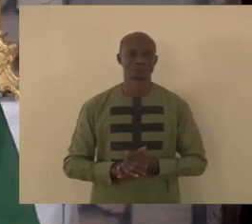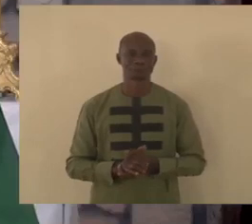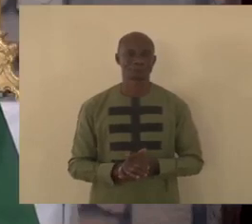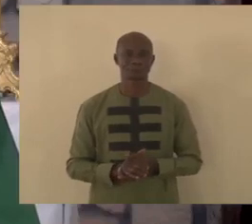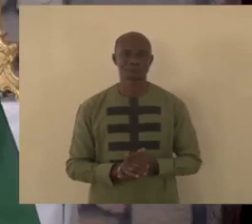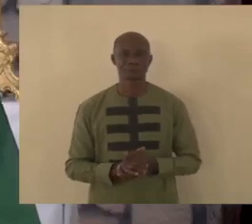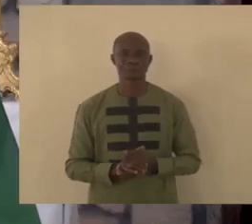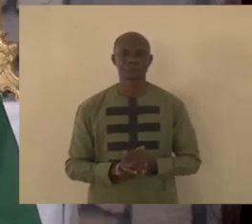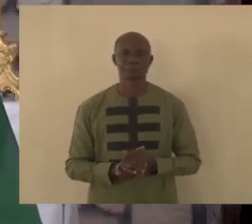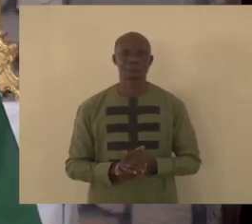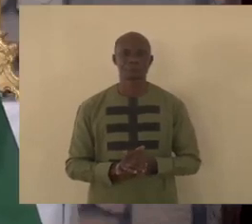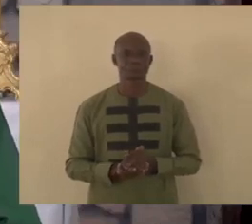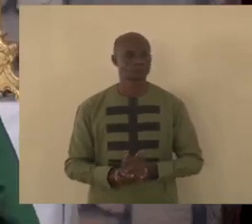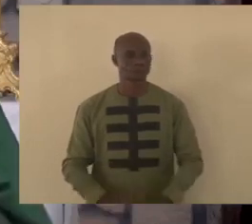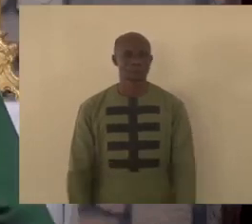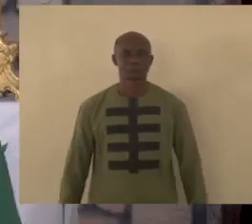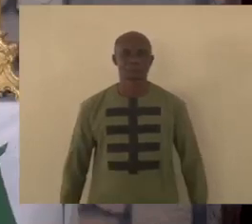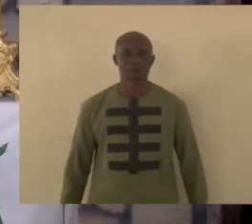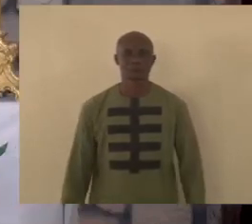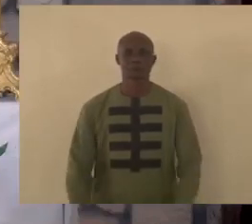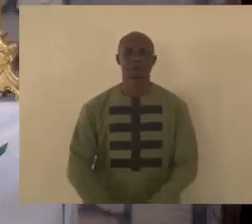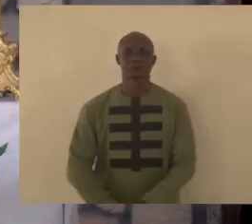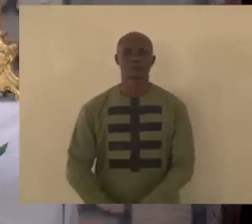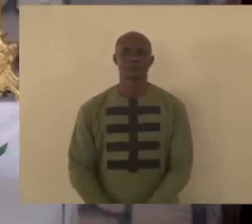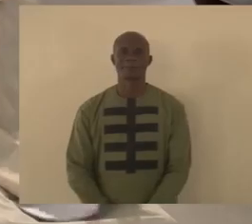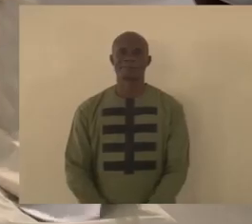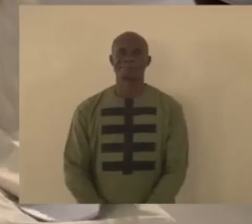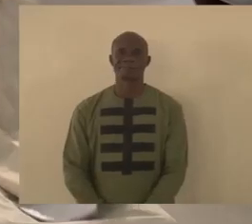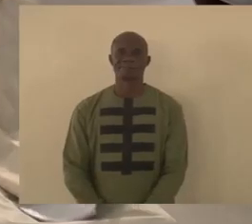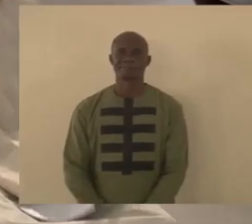Thank you. Thank you. Let us put our hands together for him.